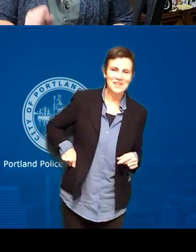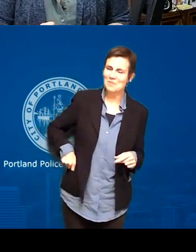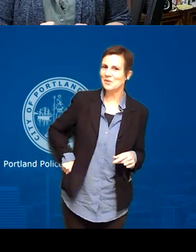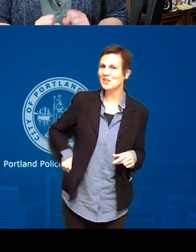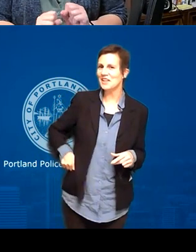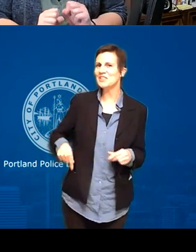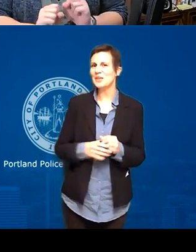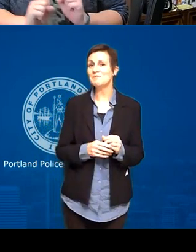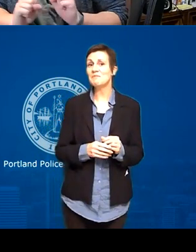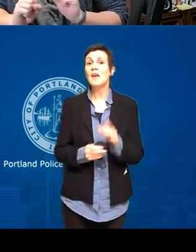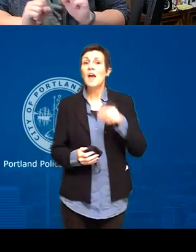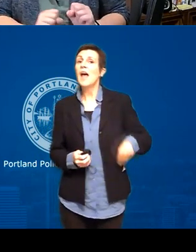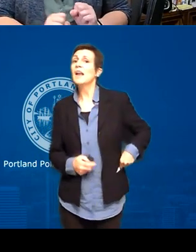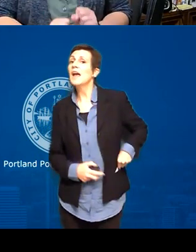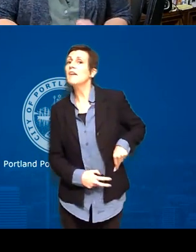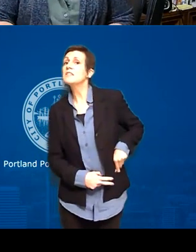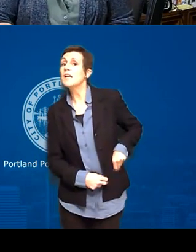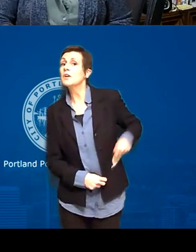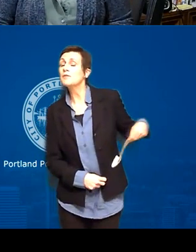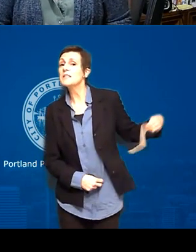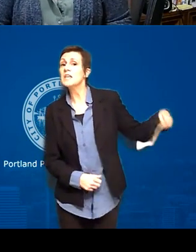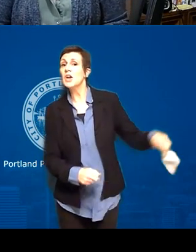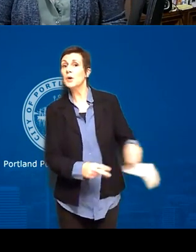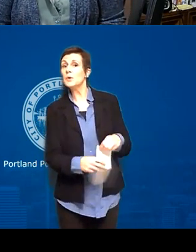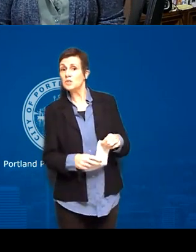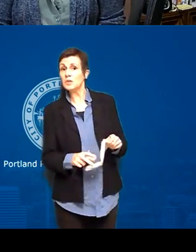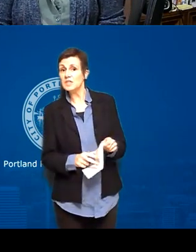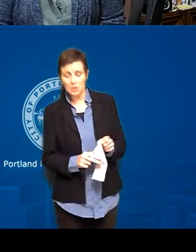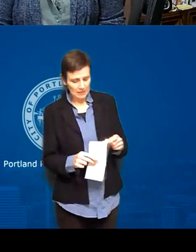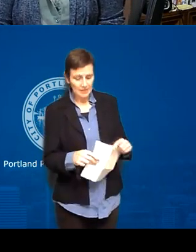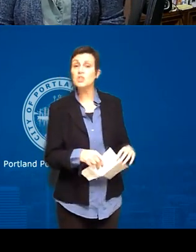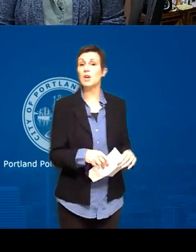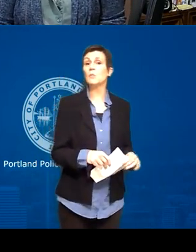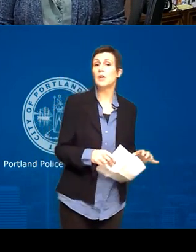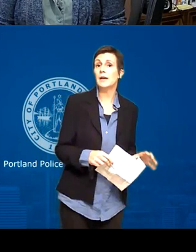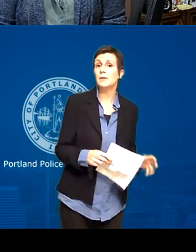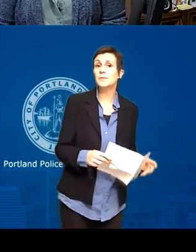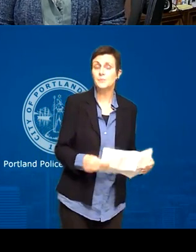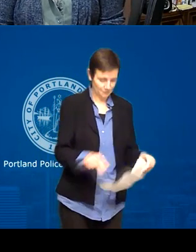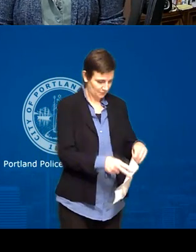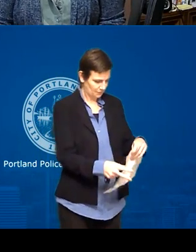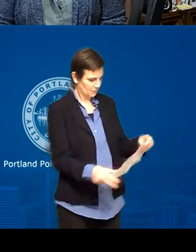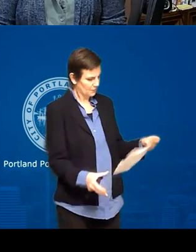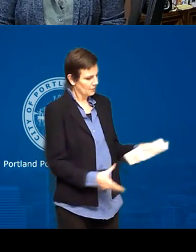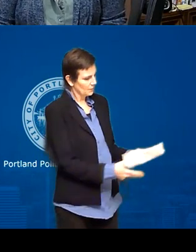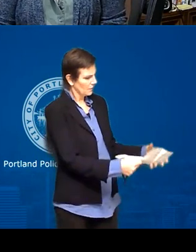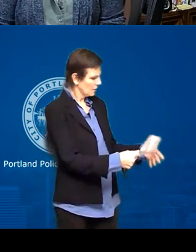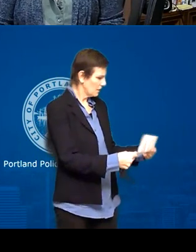means yet, but I'm looking into it. And I have this letter from the CEO to read to you. I'd like to share it with you now.